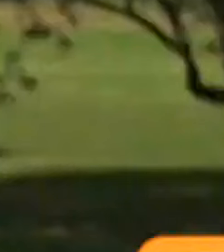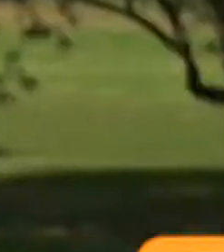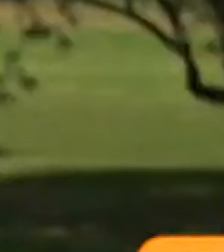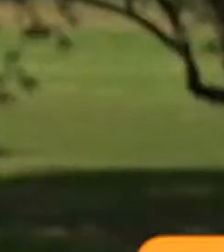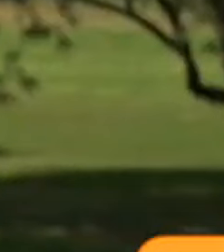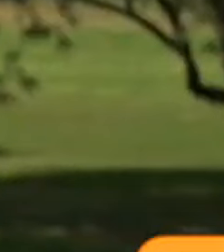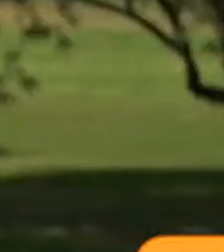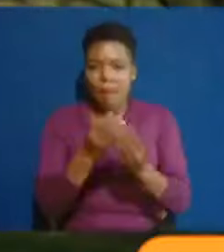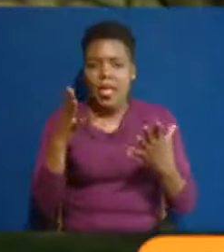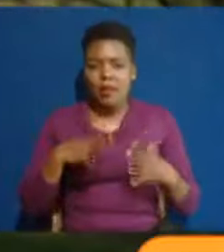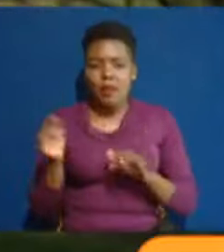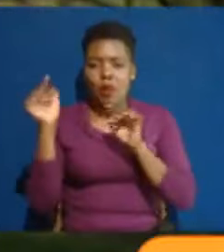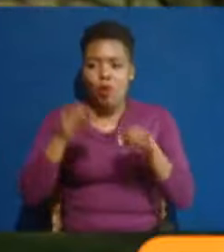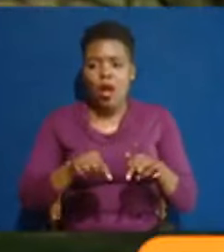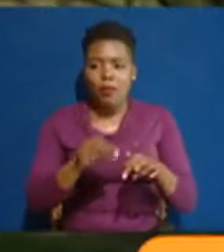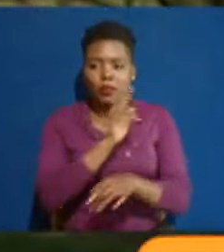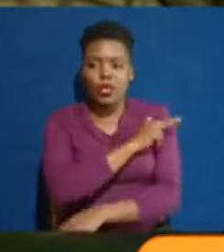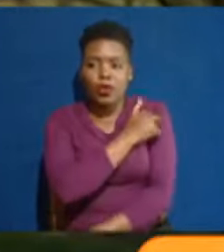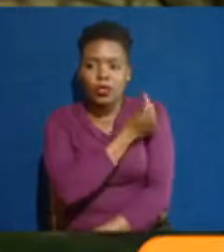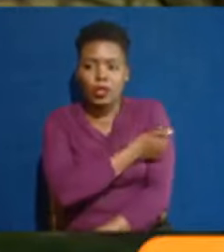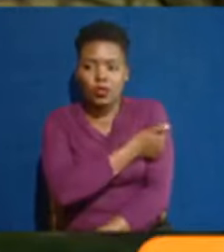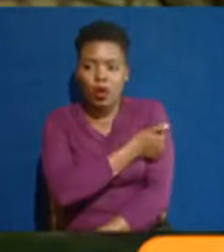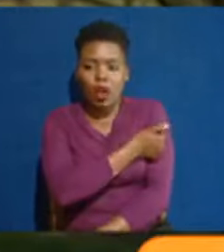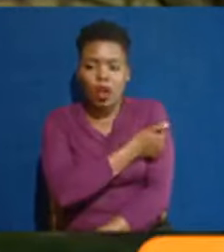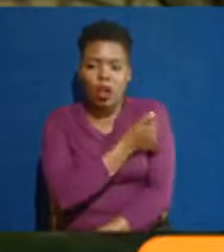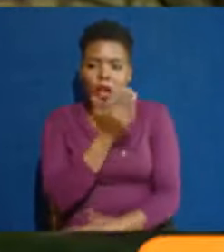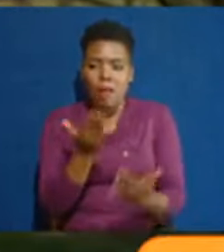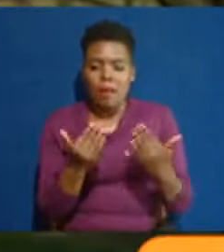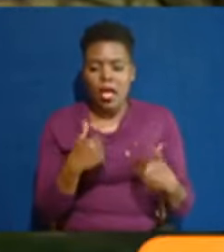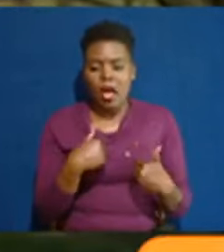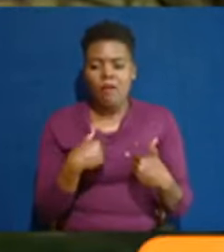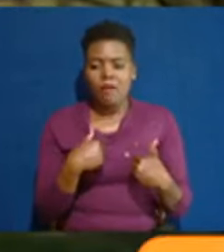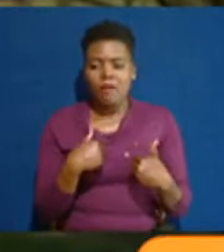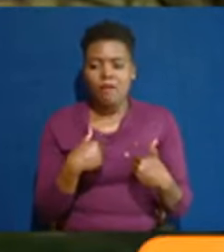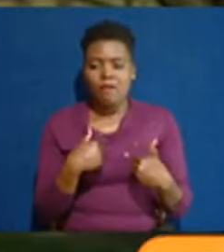Because most of the people who come to the facility may not have, you know,